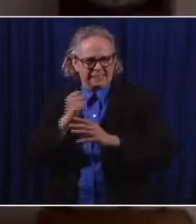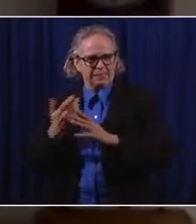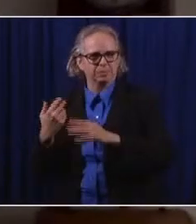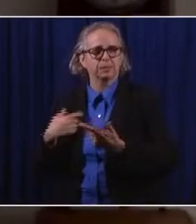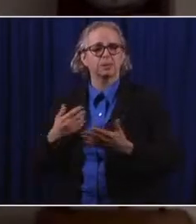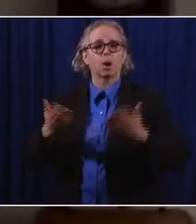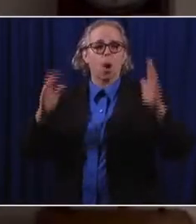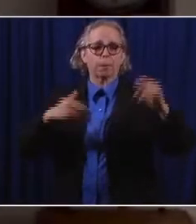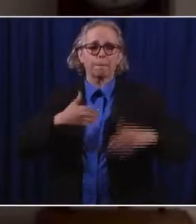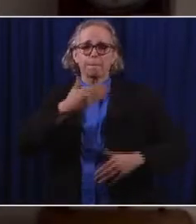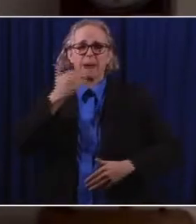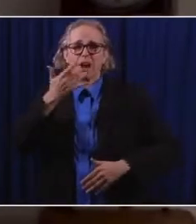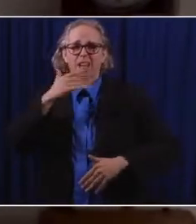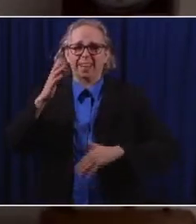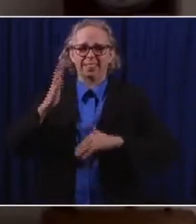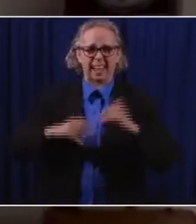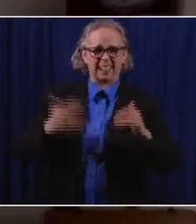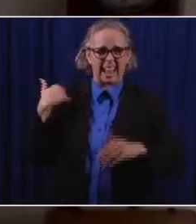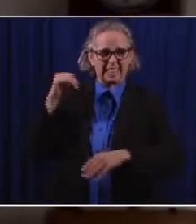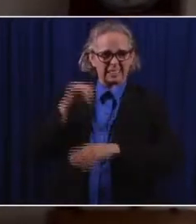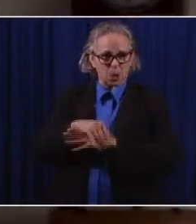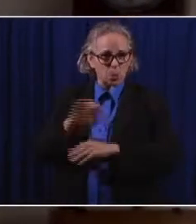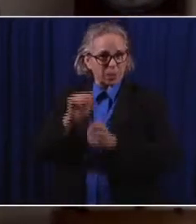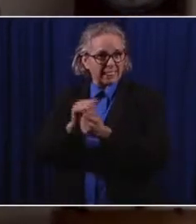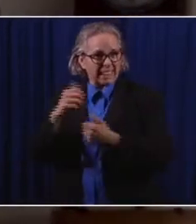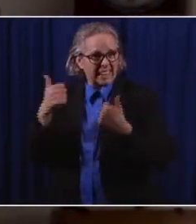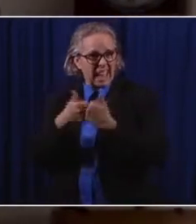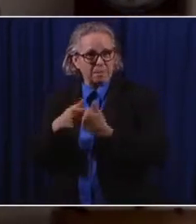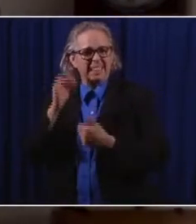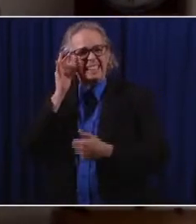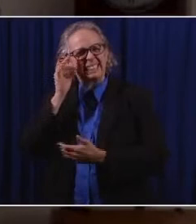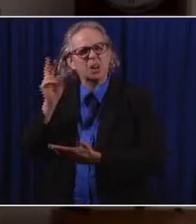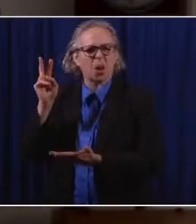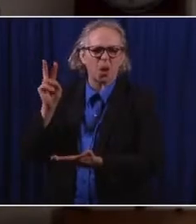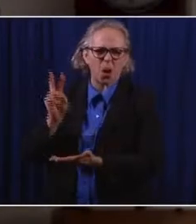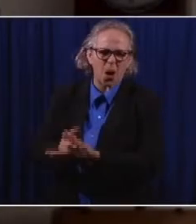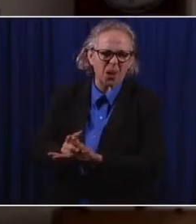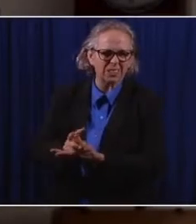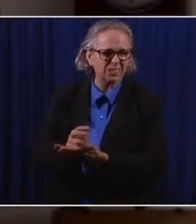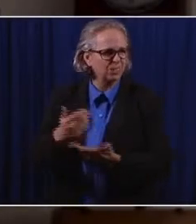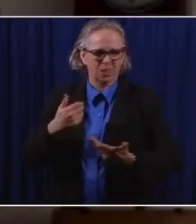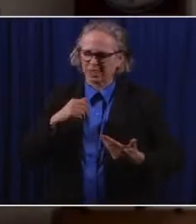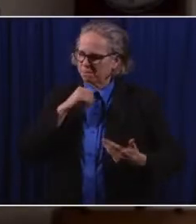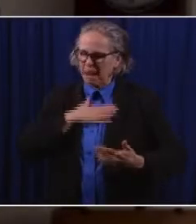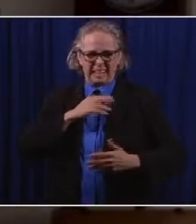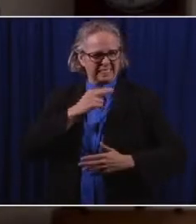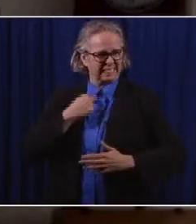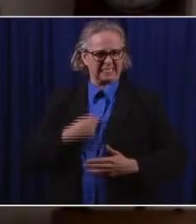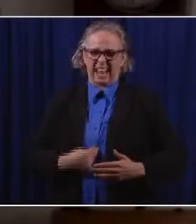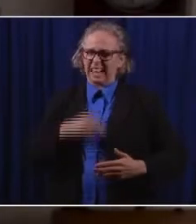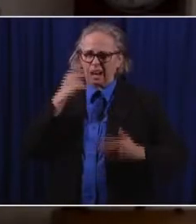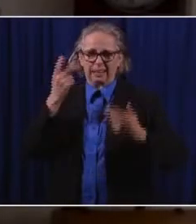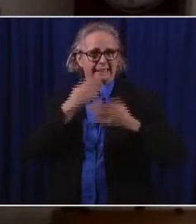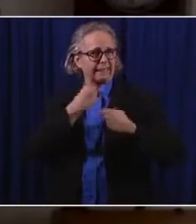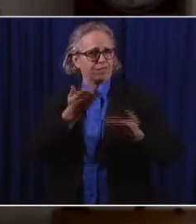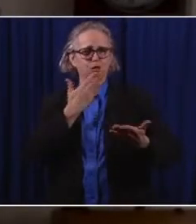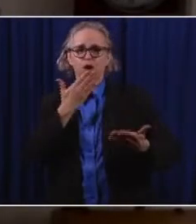last night, and the Reds lost a tough game on the noon game. So we'll